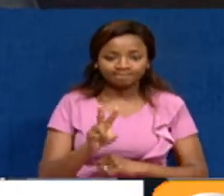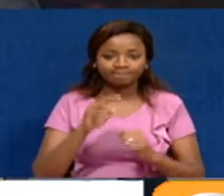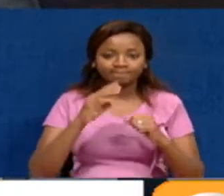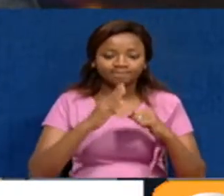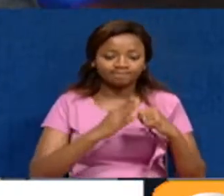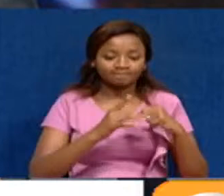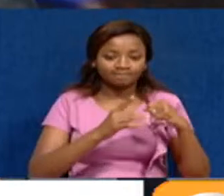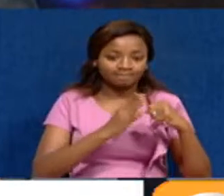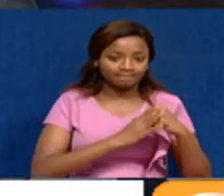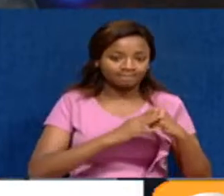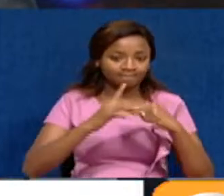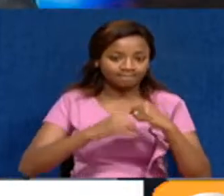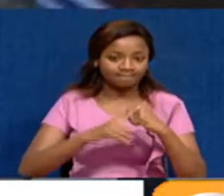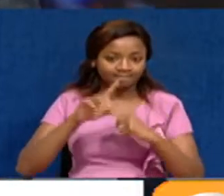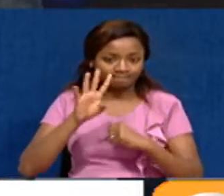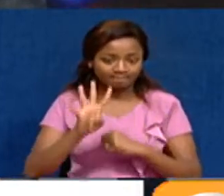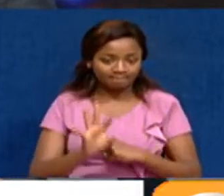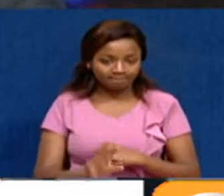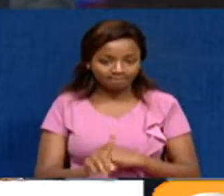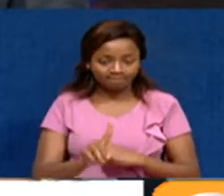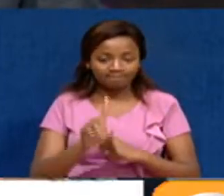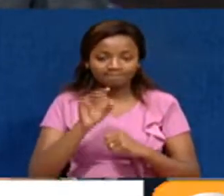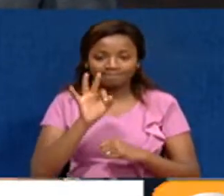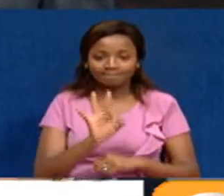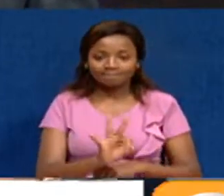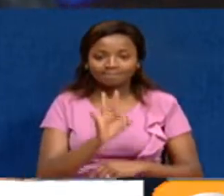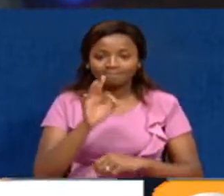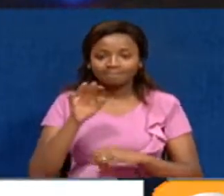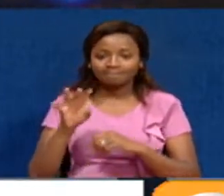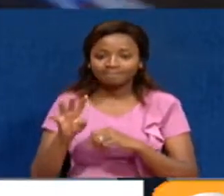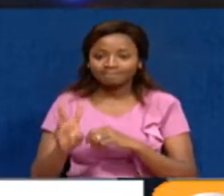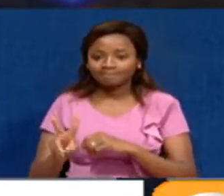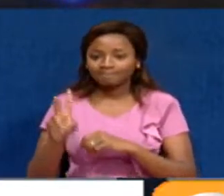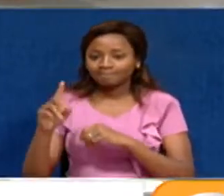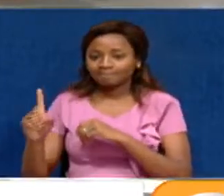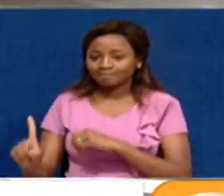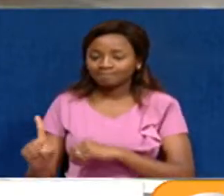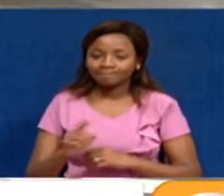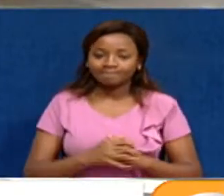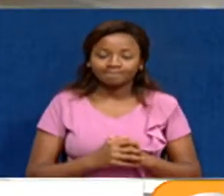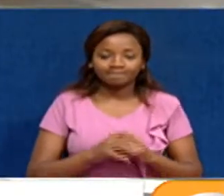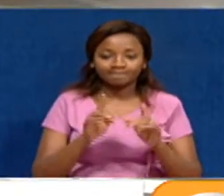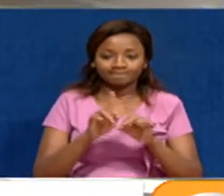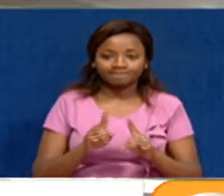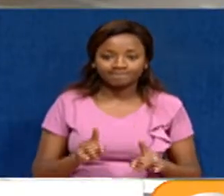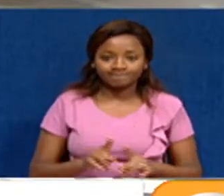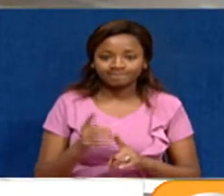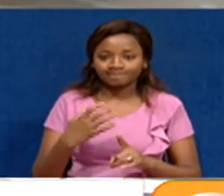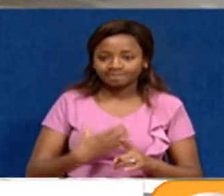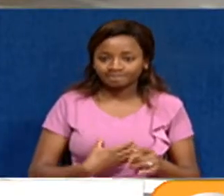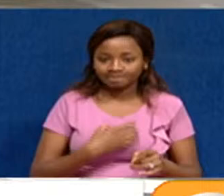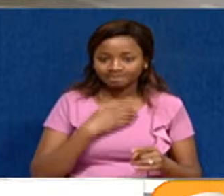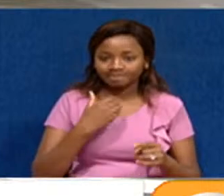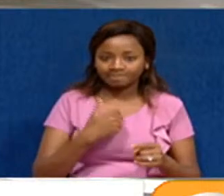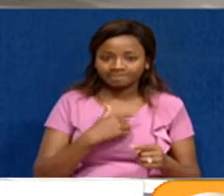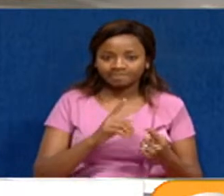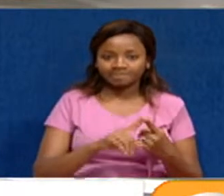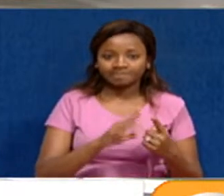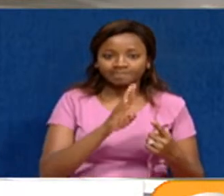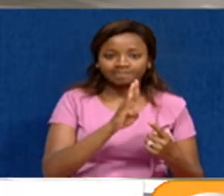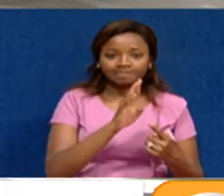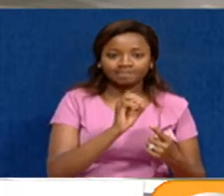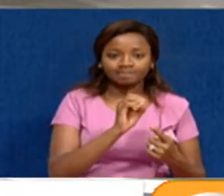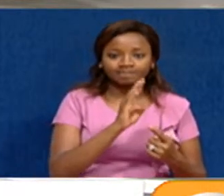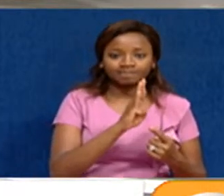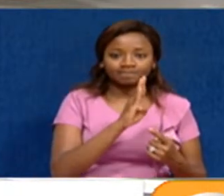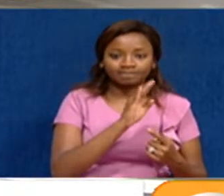0742-961-341. And of course, let me also introduce my guests who are here with me. Let me start with those in studio. Joining me is John Bobby Ogola, Head of Technical at